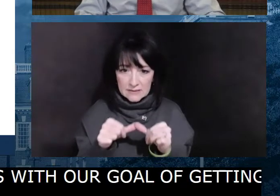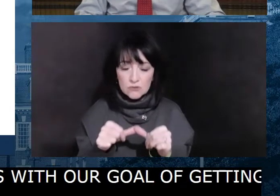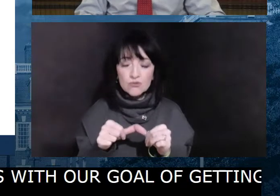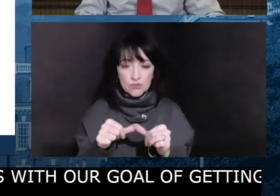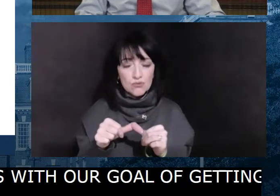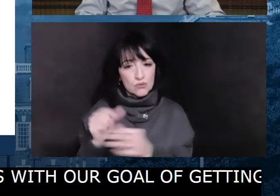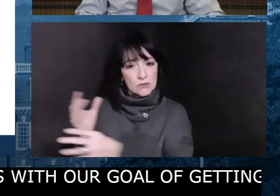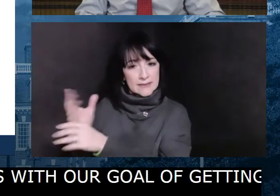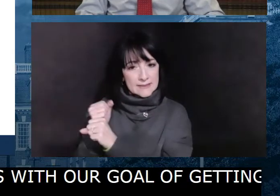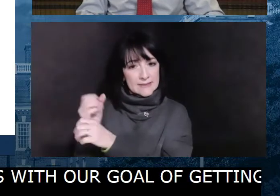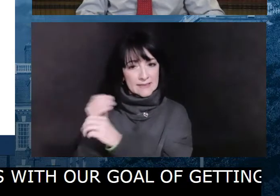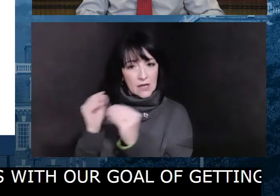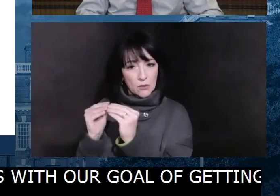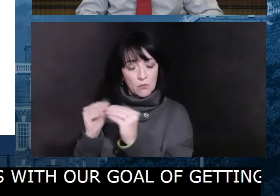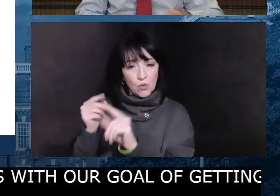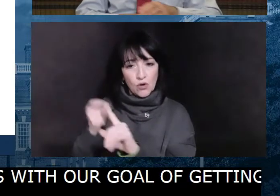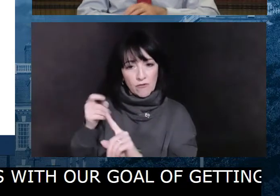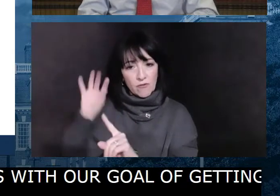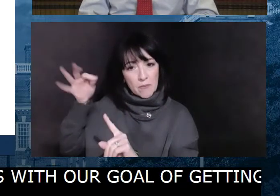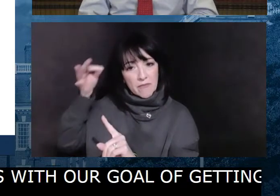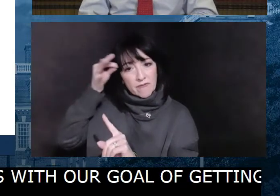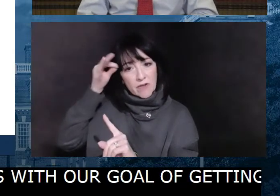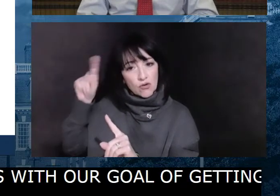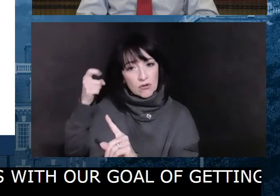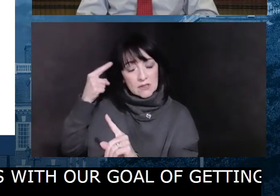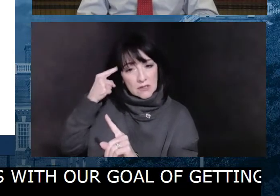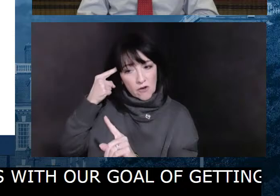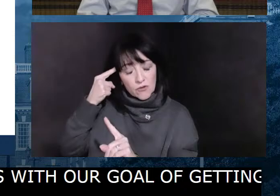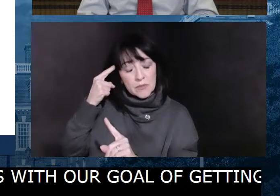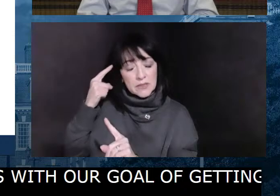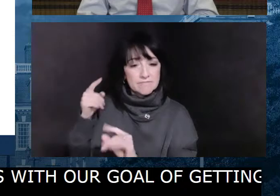supply from the federal government. We were on the White